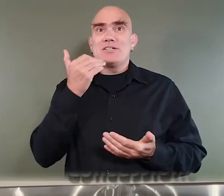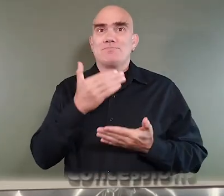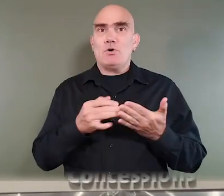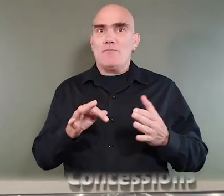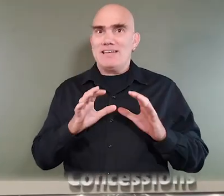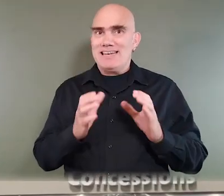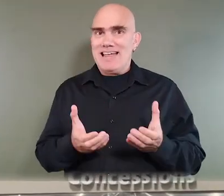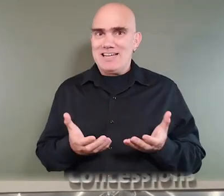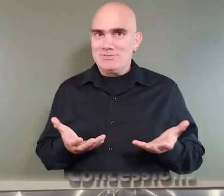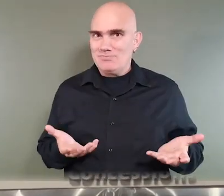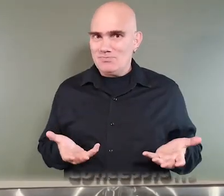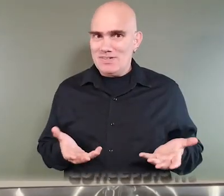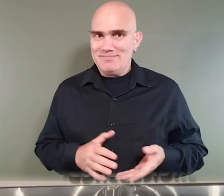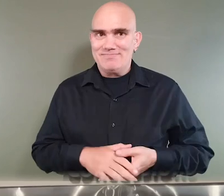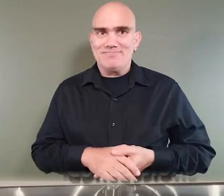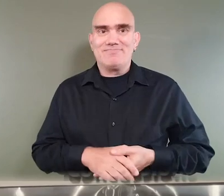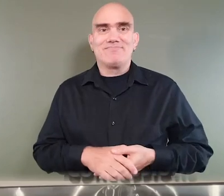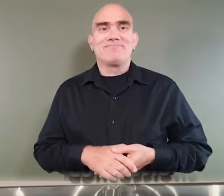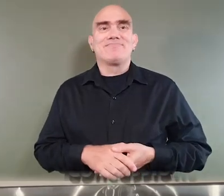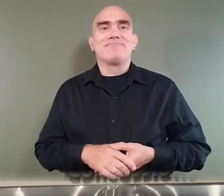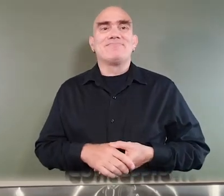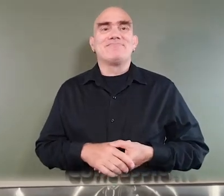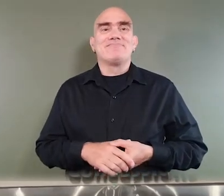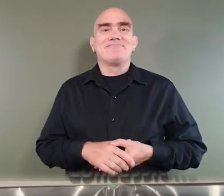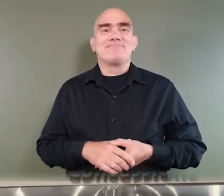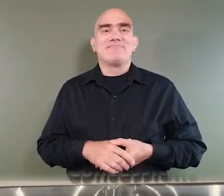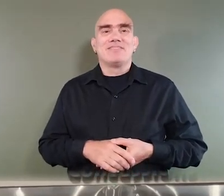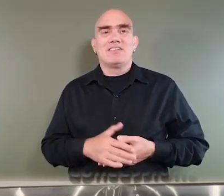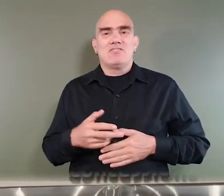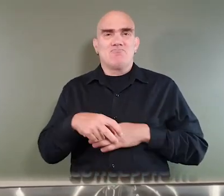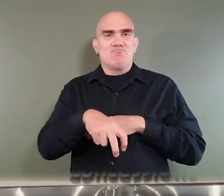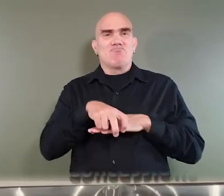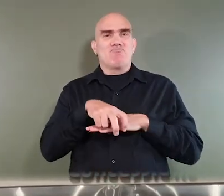And then the best part of class, scooch on back in your chair.